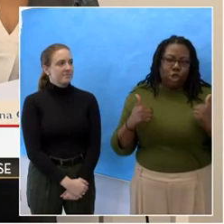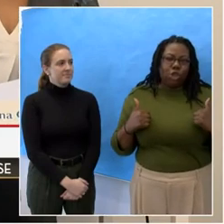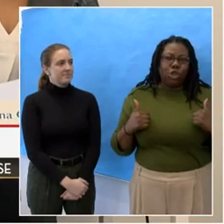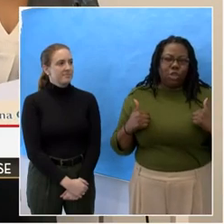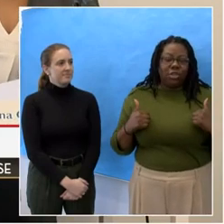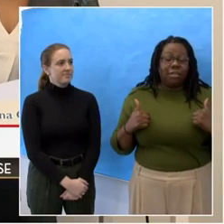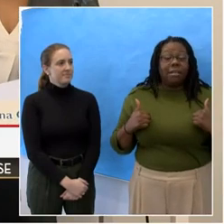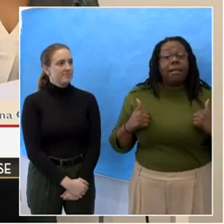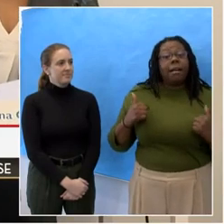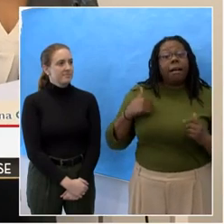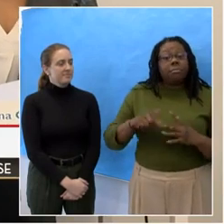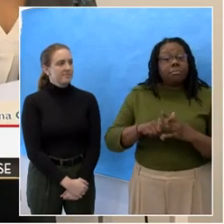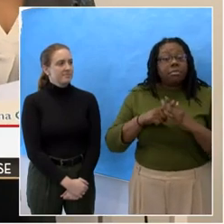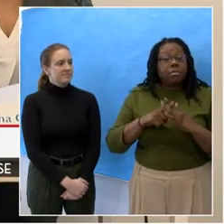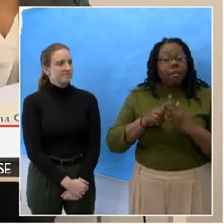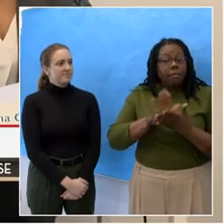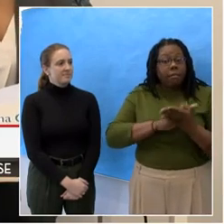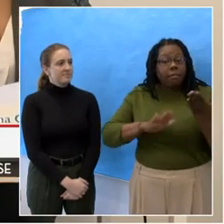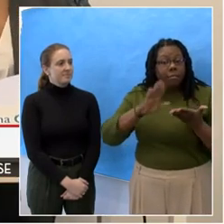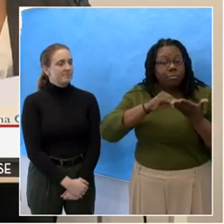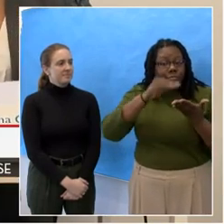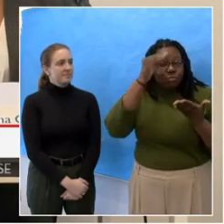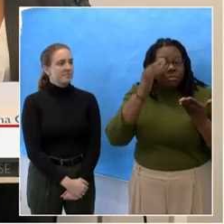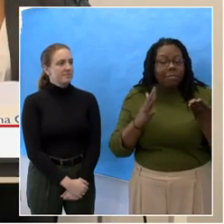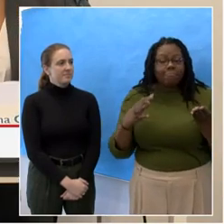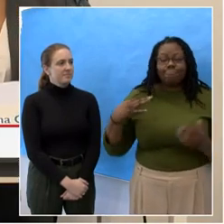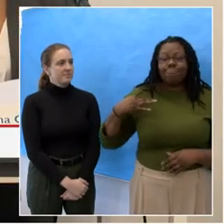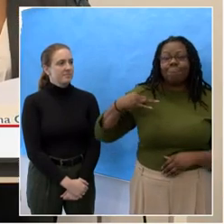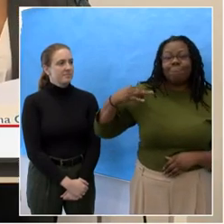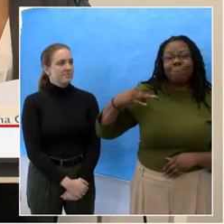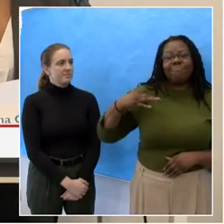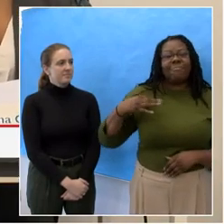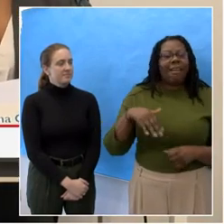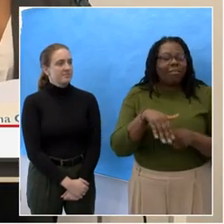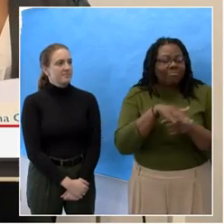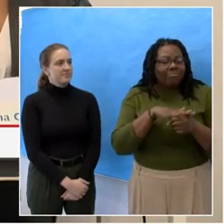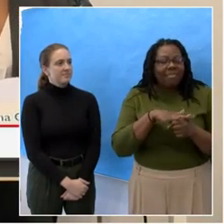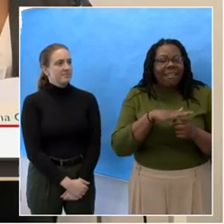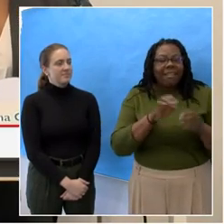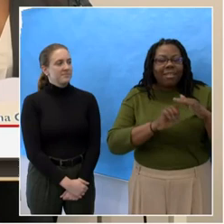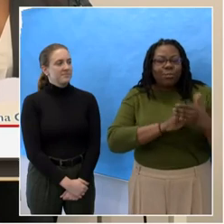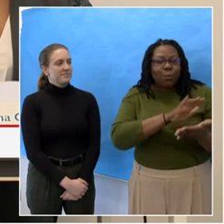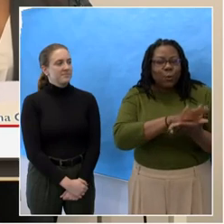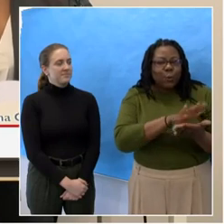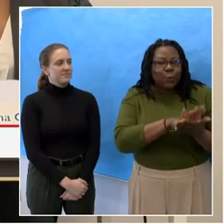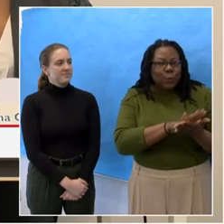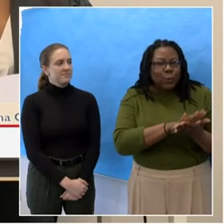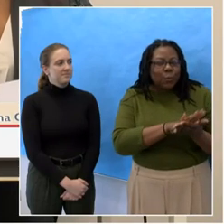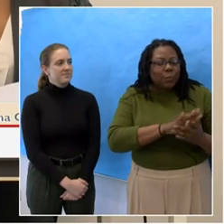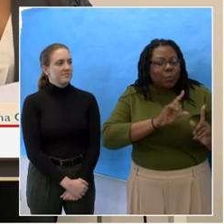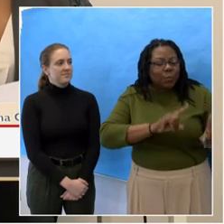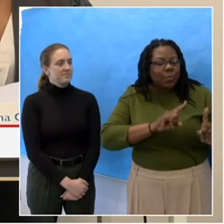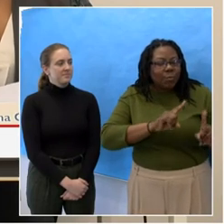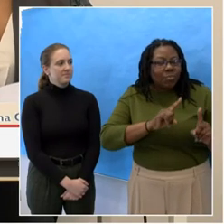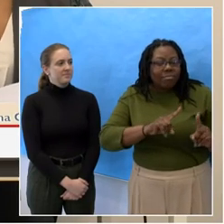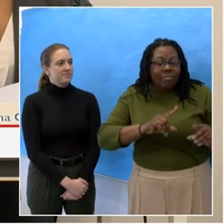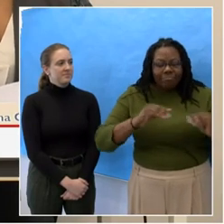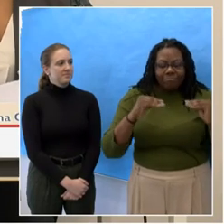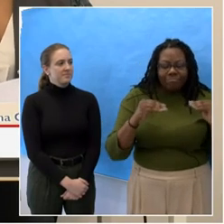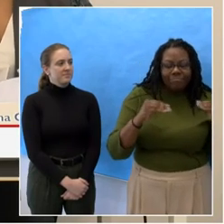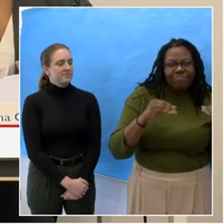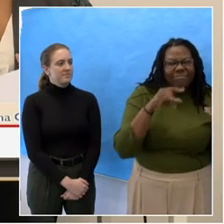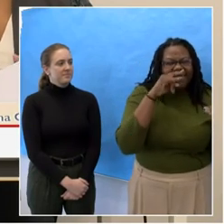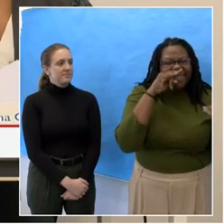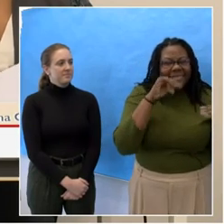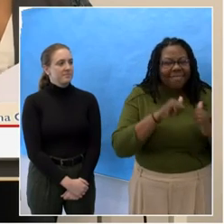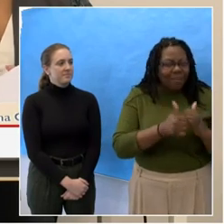as a college student, volunteering at a local elementary school where I taught a student how to read, and it changed my major